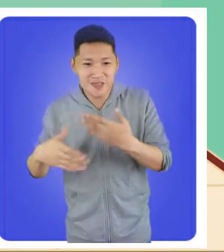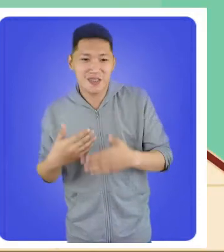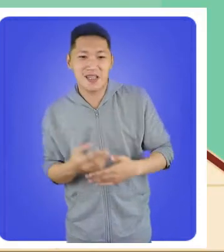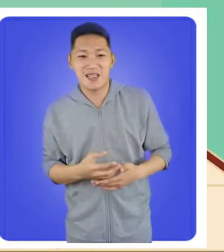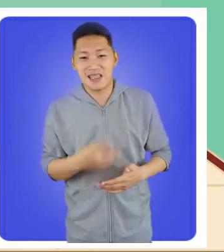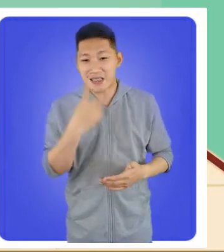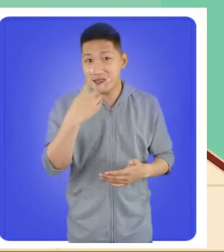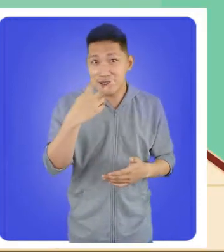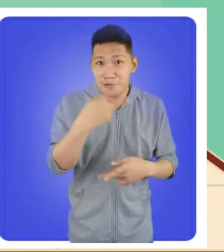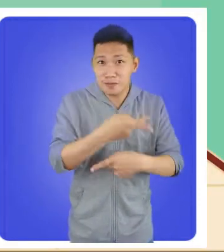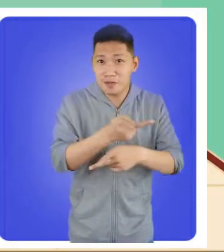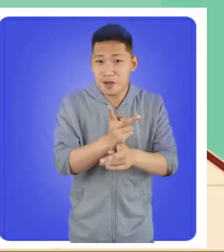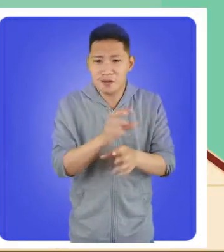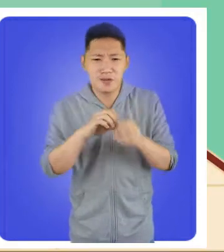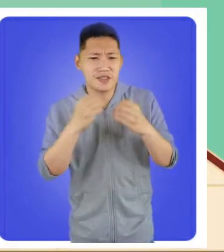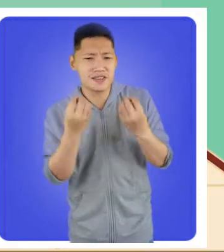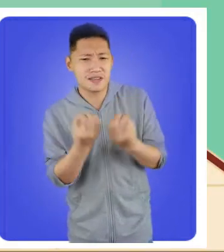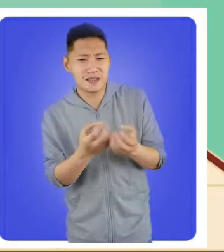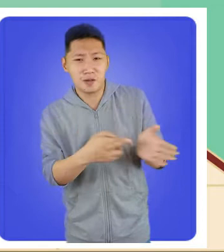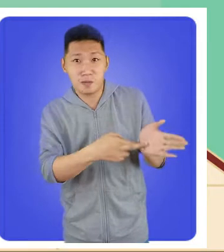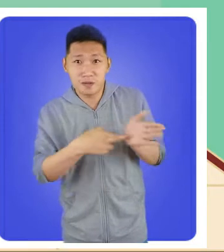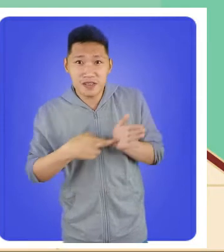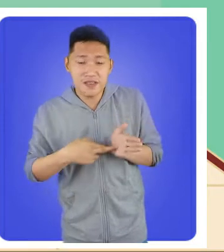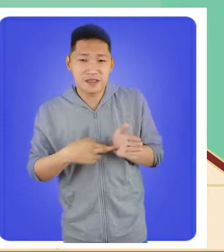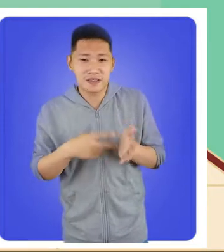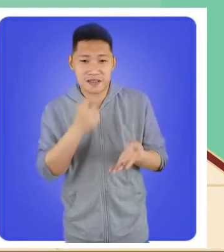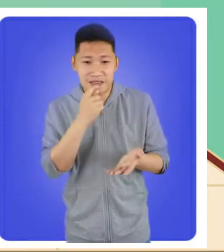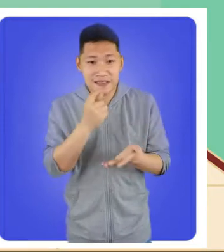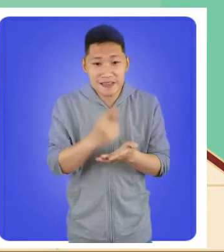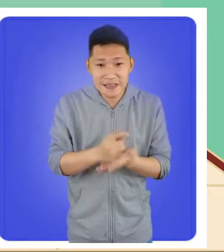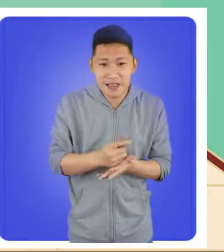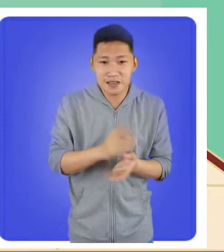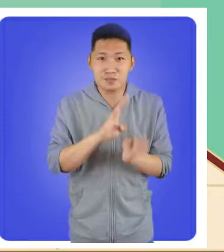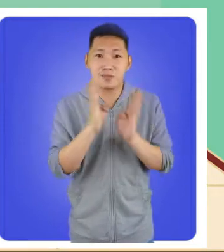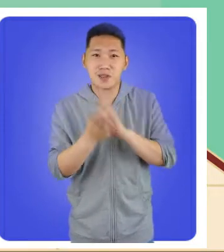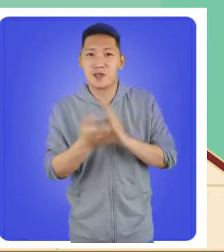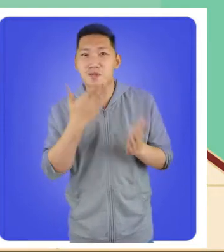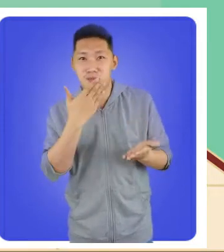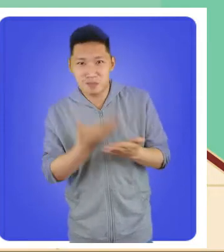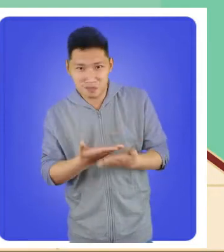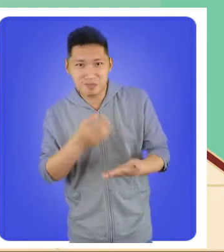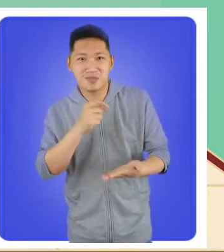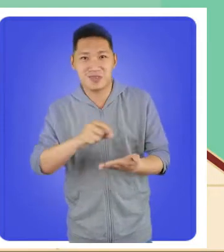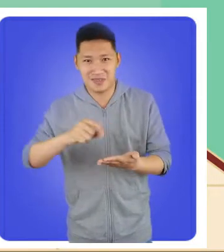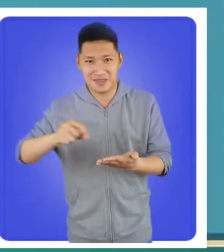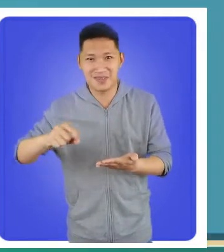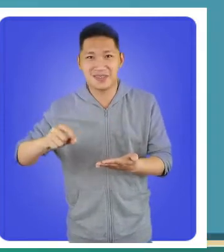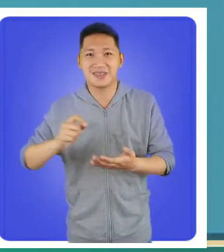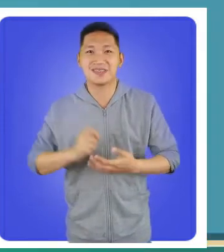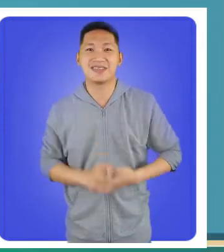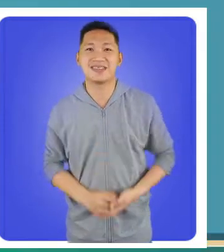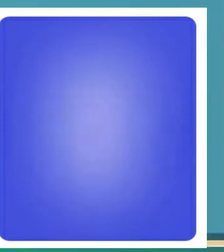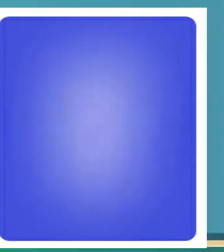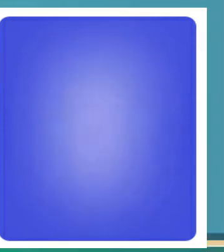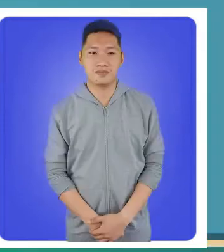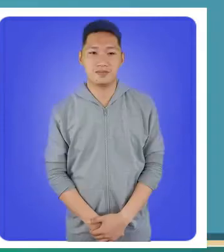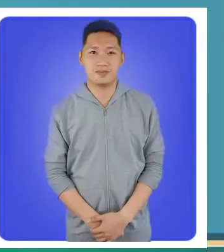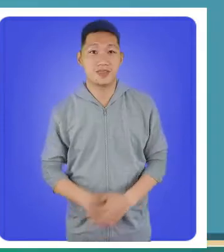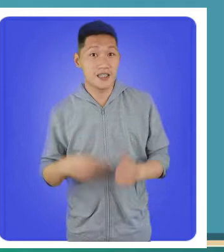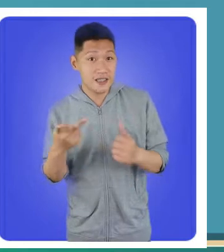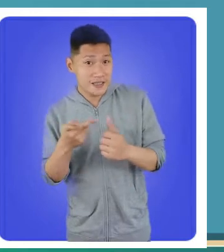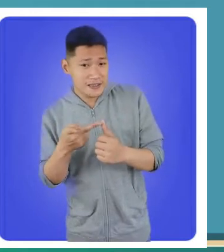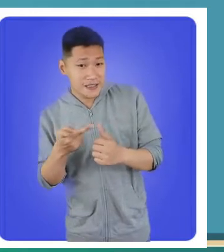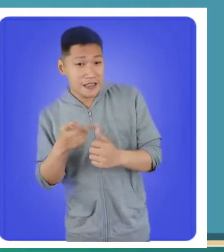see, proper organization is required for a text to be considered well-written.